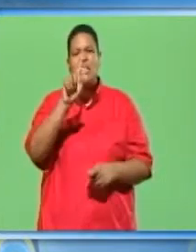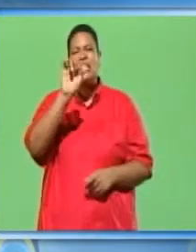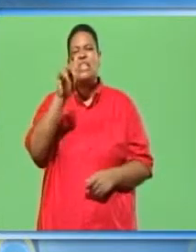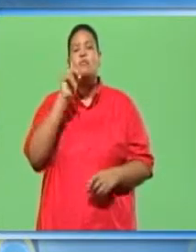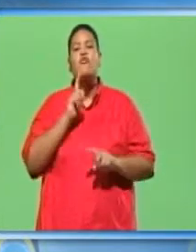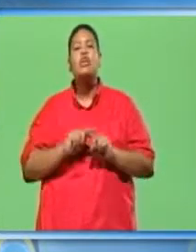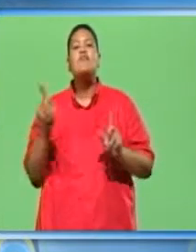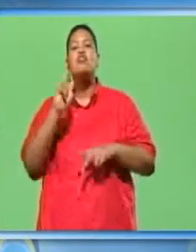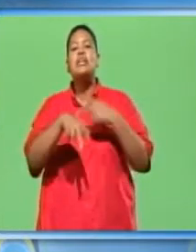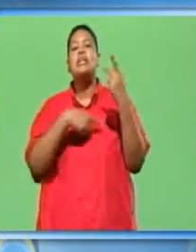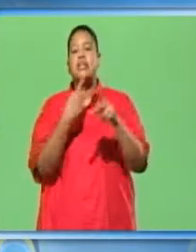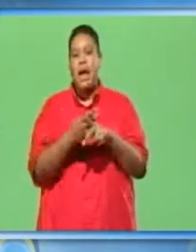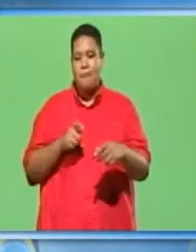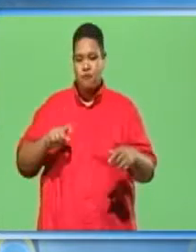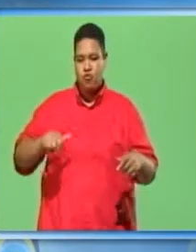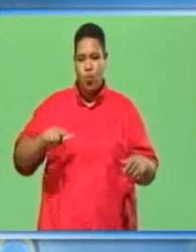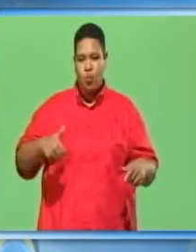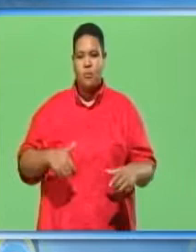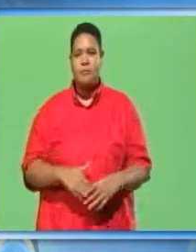screws.